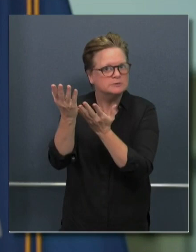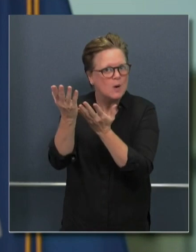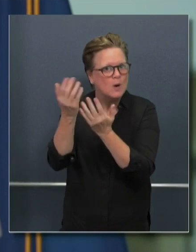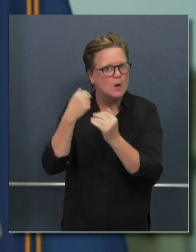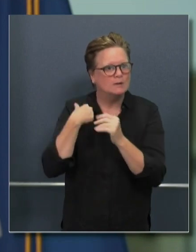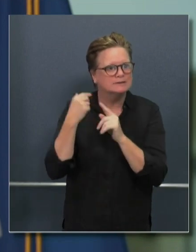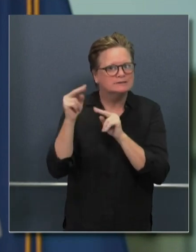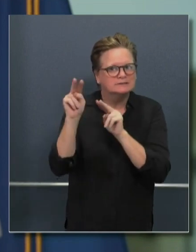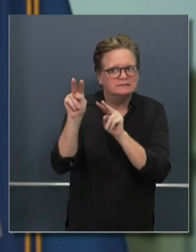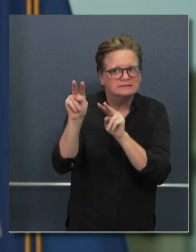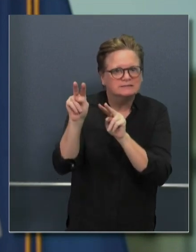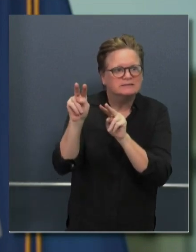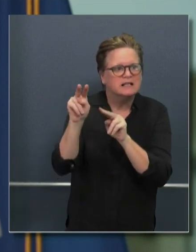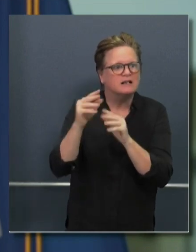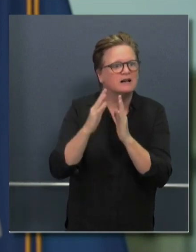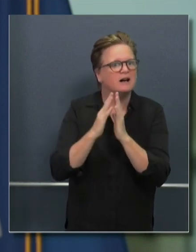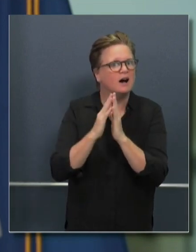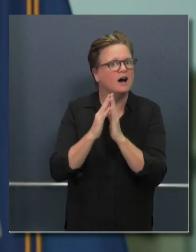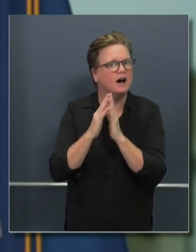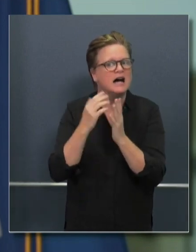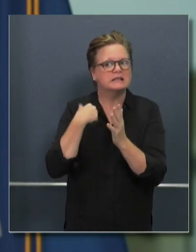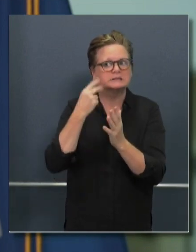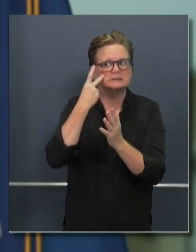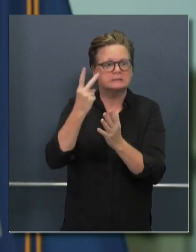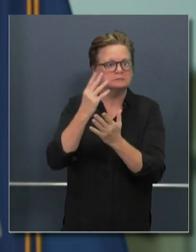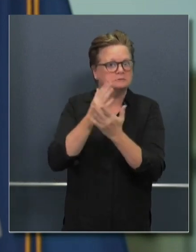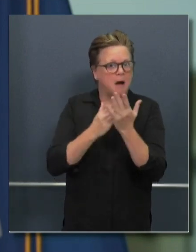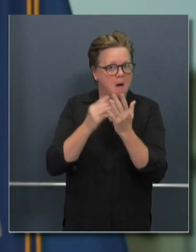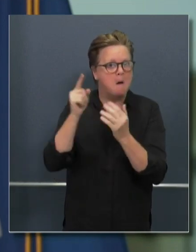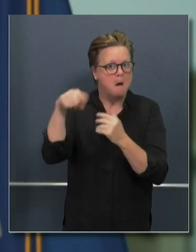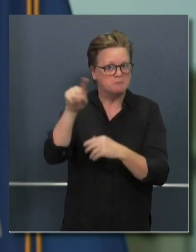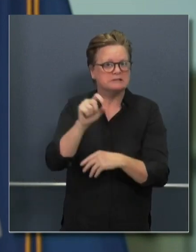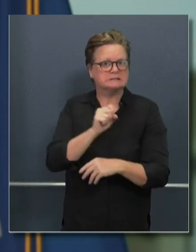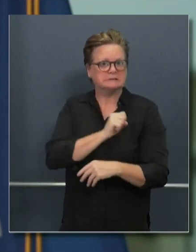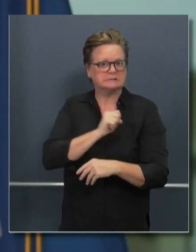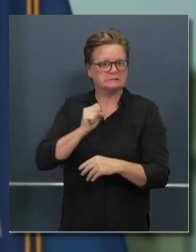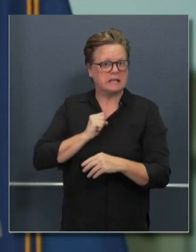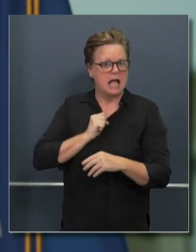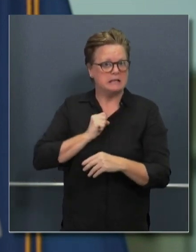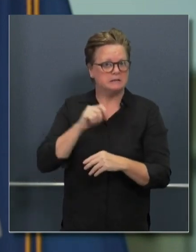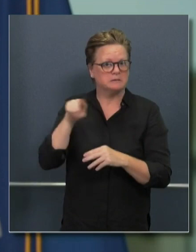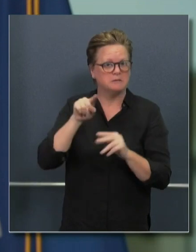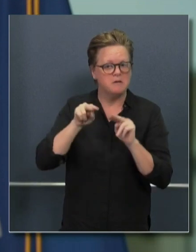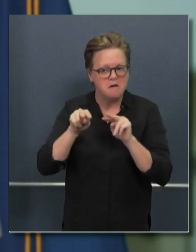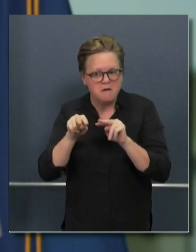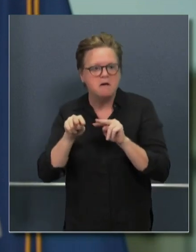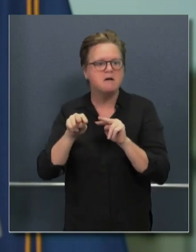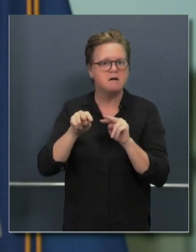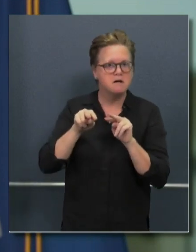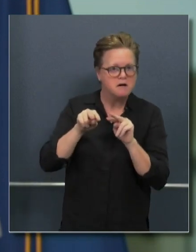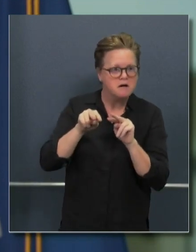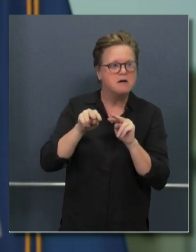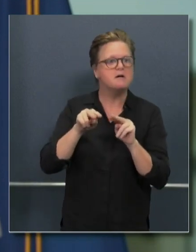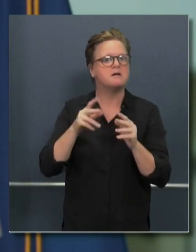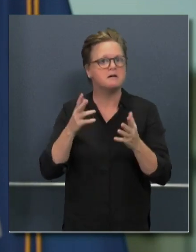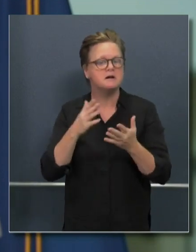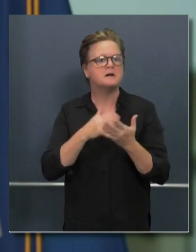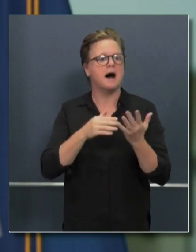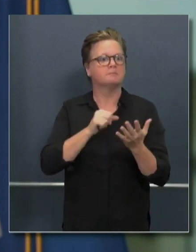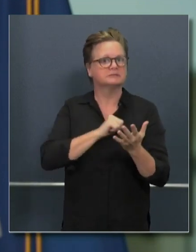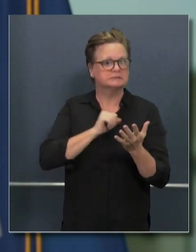U.S. Senate, we are seeing increasing recognition by some members of the administration and